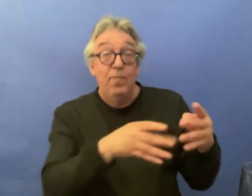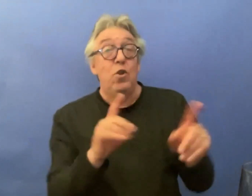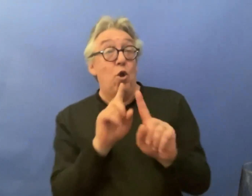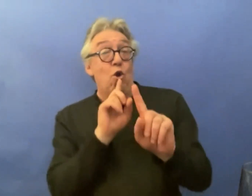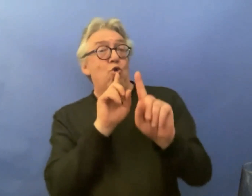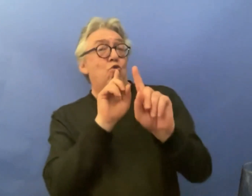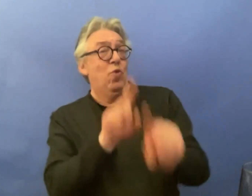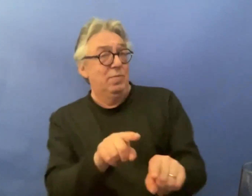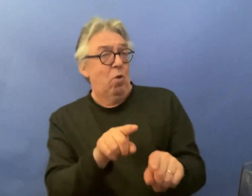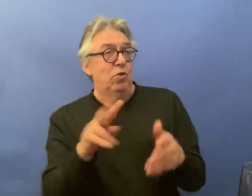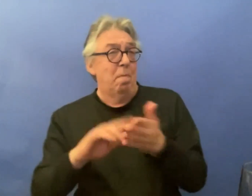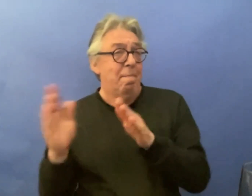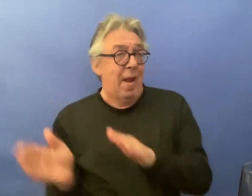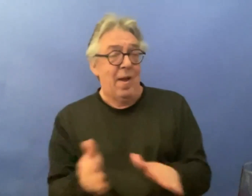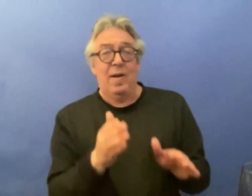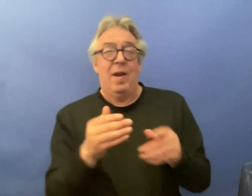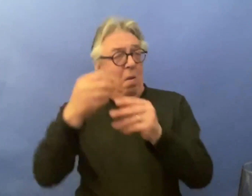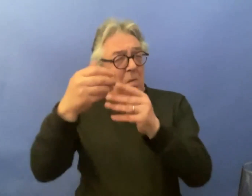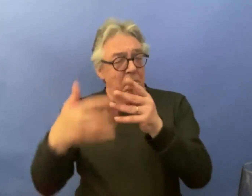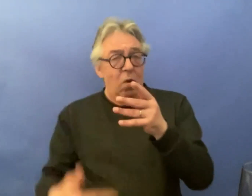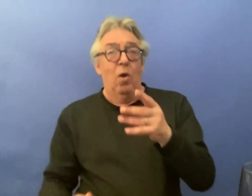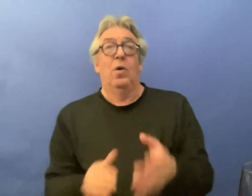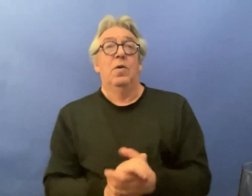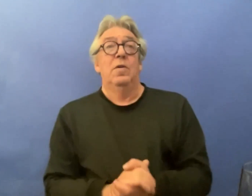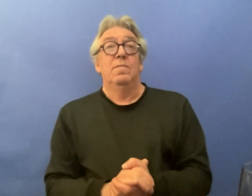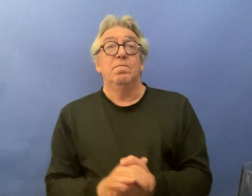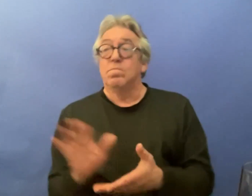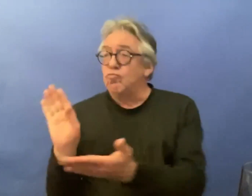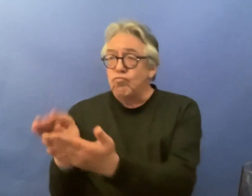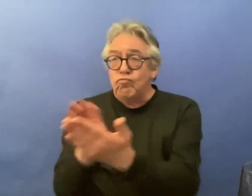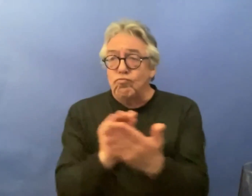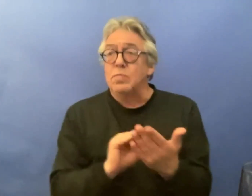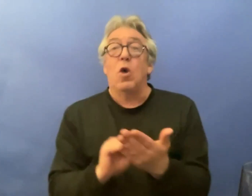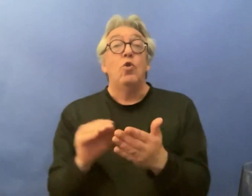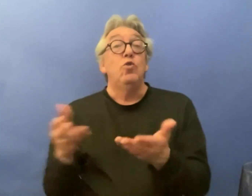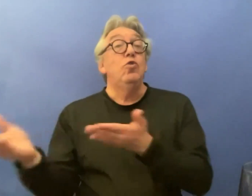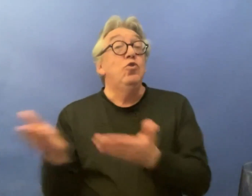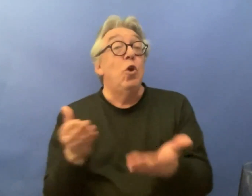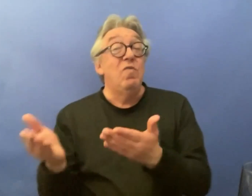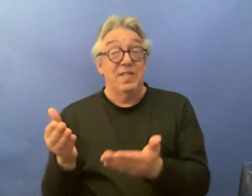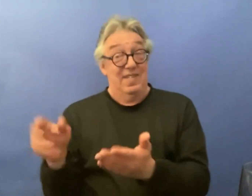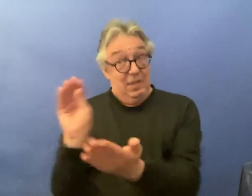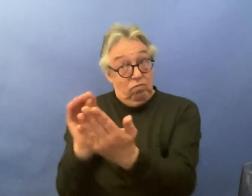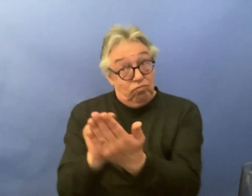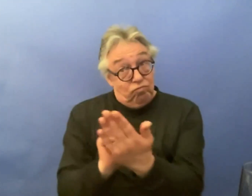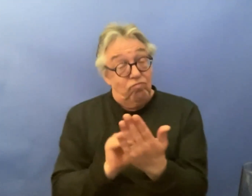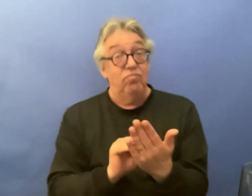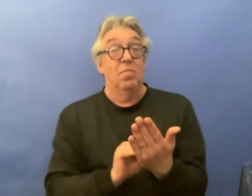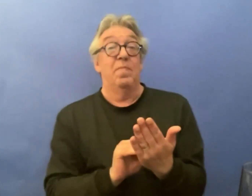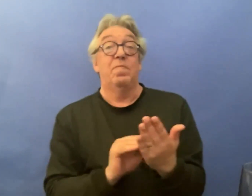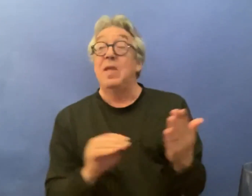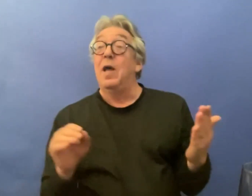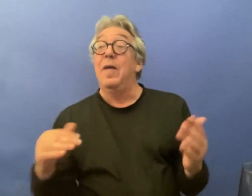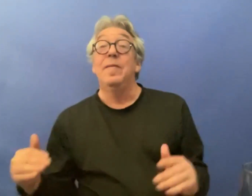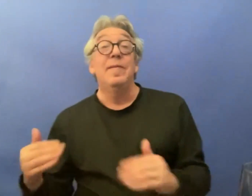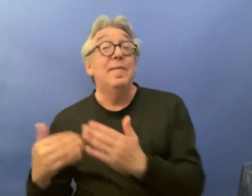sharing activity, mapping services and OBDs, and also promote the OBDs engagement